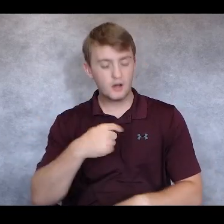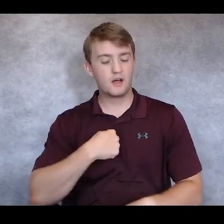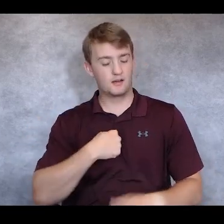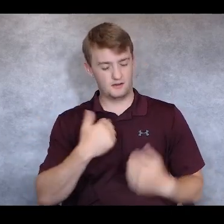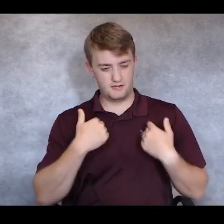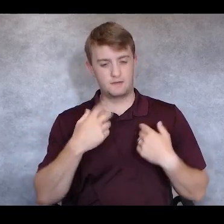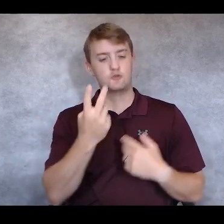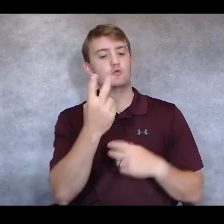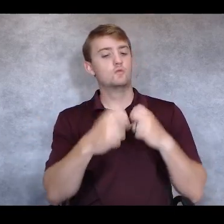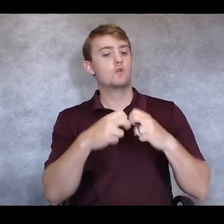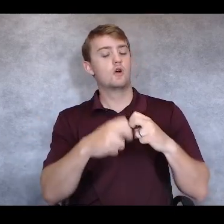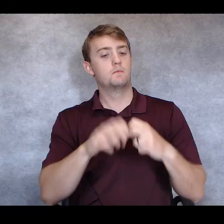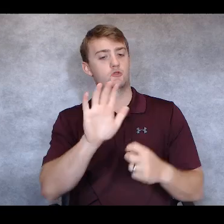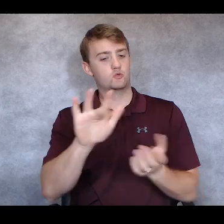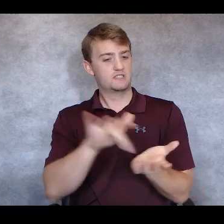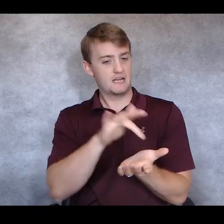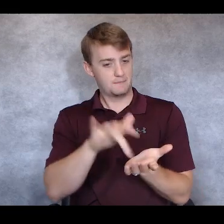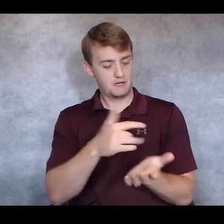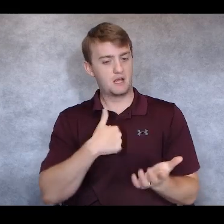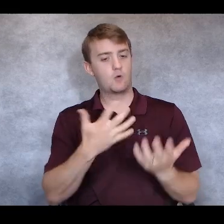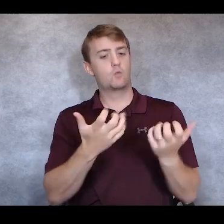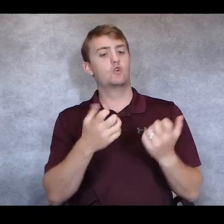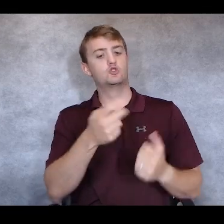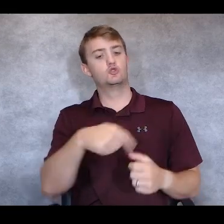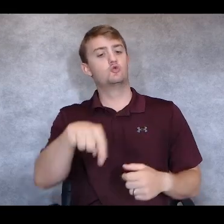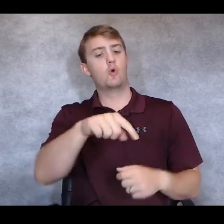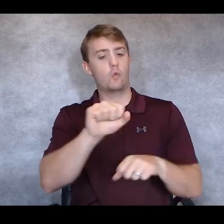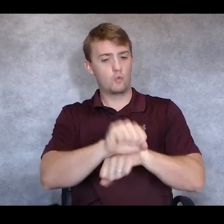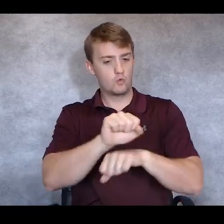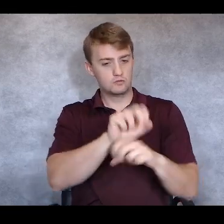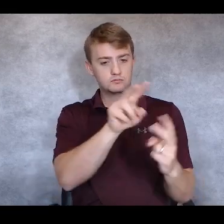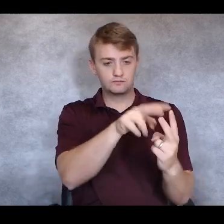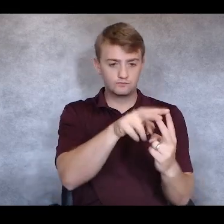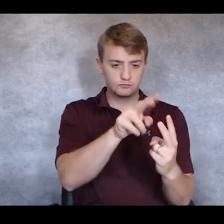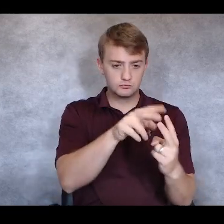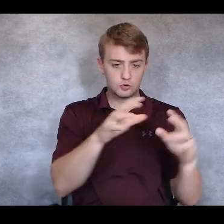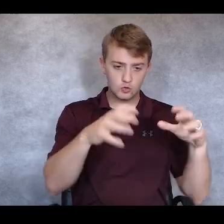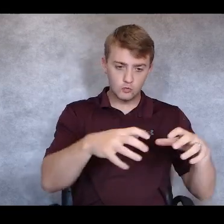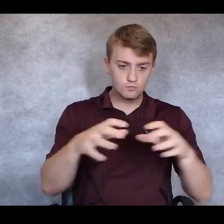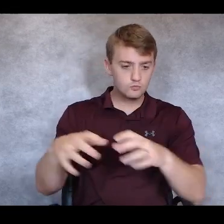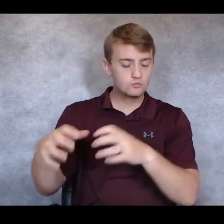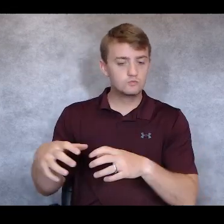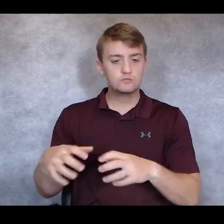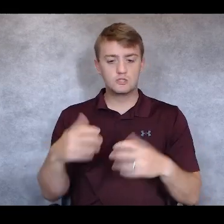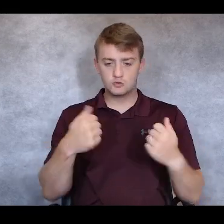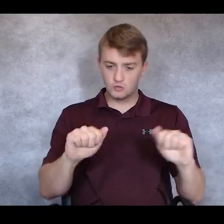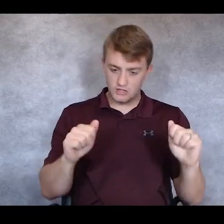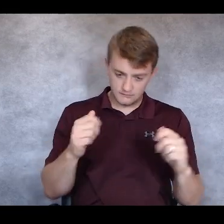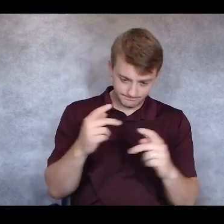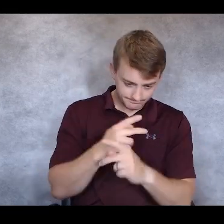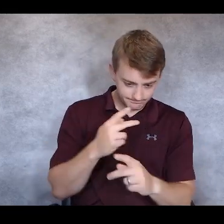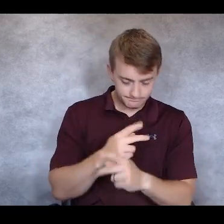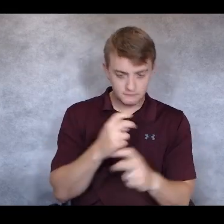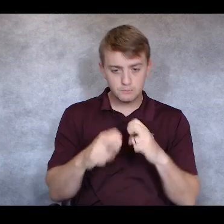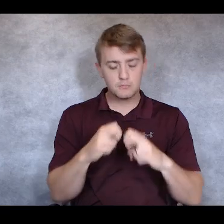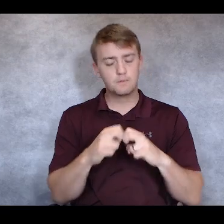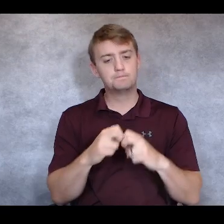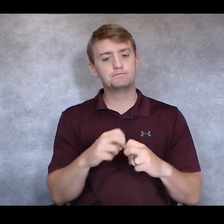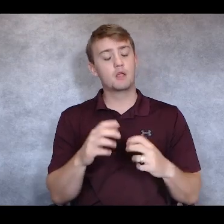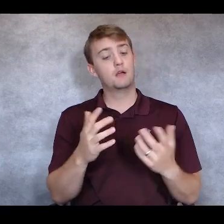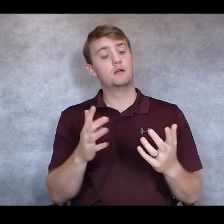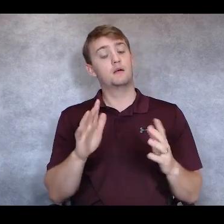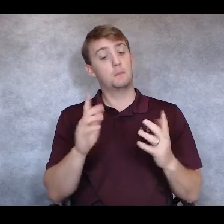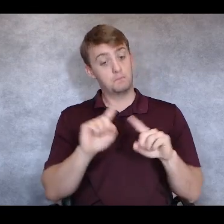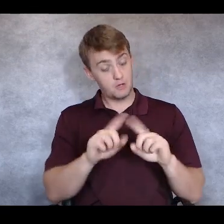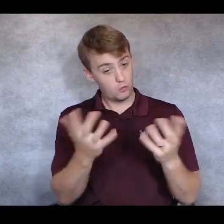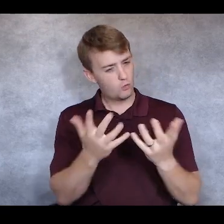have two problems on your tablet. I want you to work in groups to see if you can solve it using what you know already. What questions do you want to